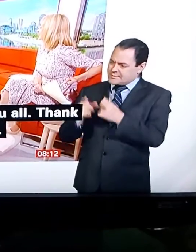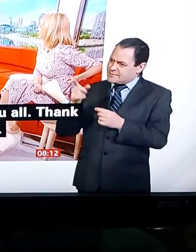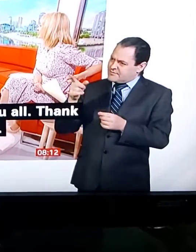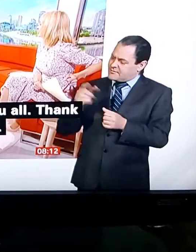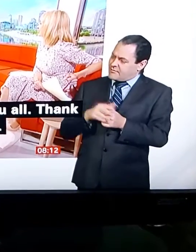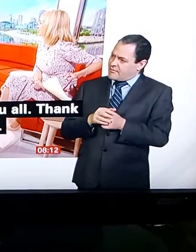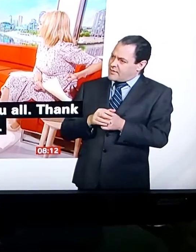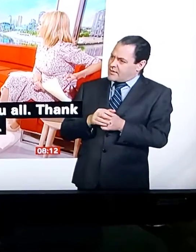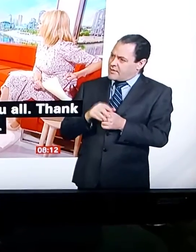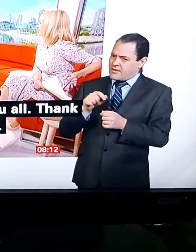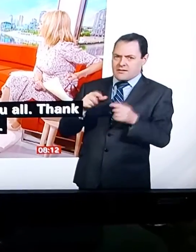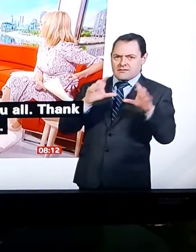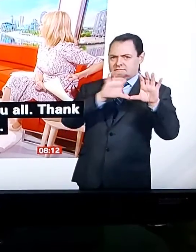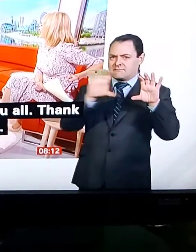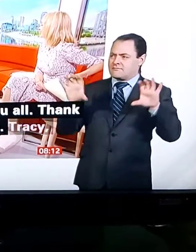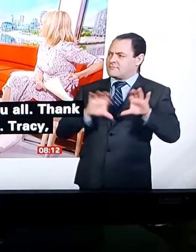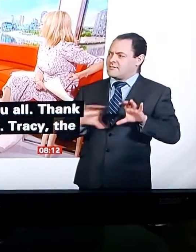behind the message, who came up with it?